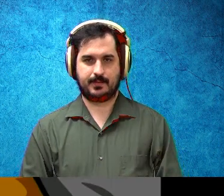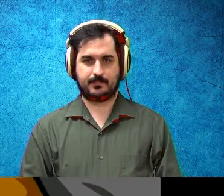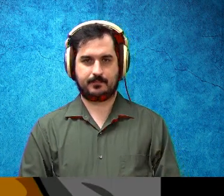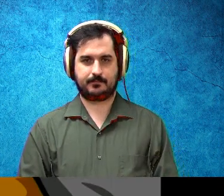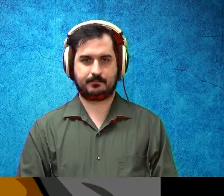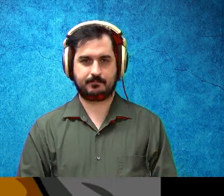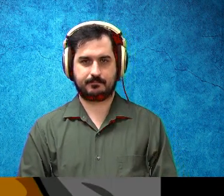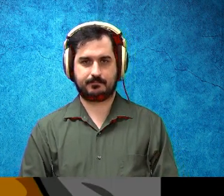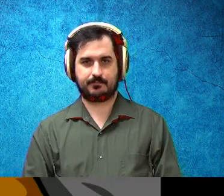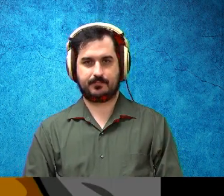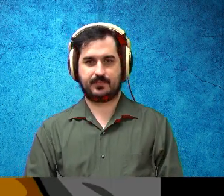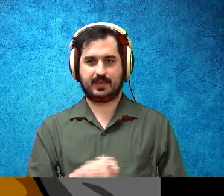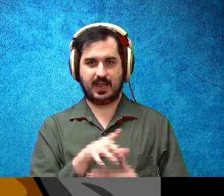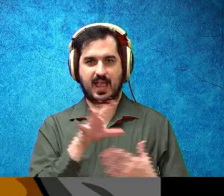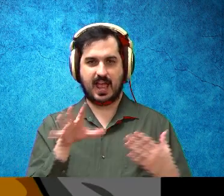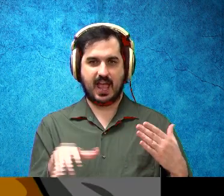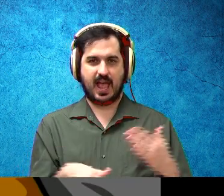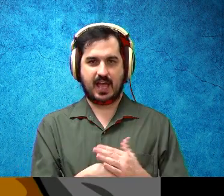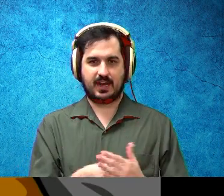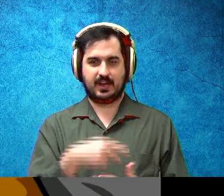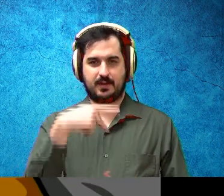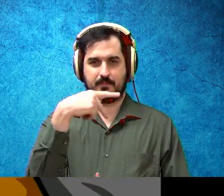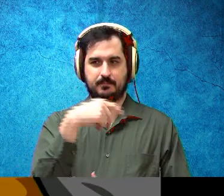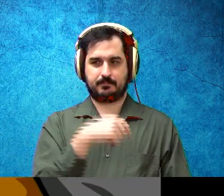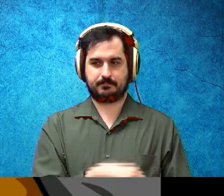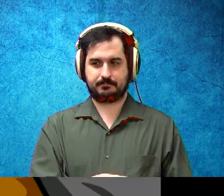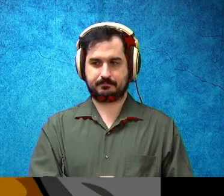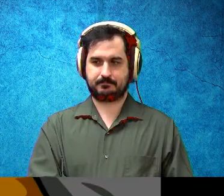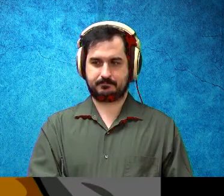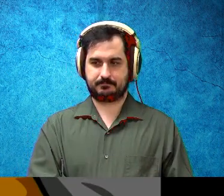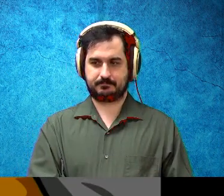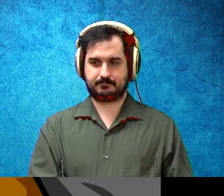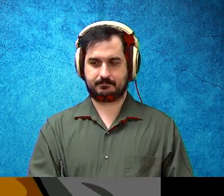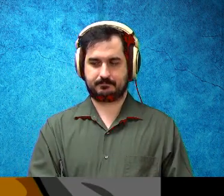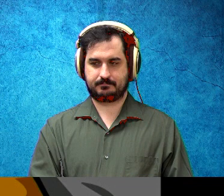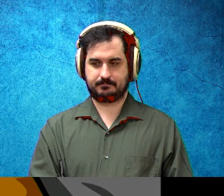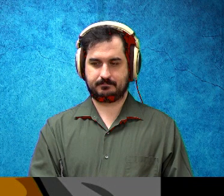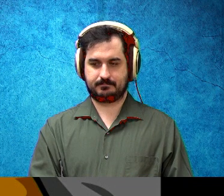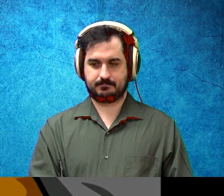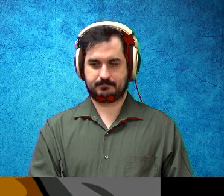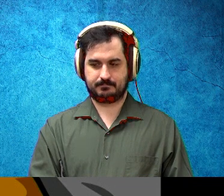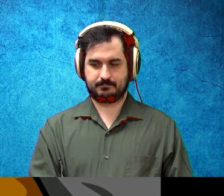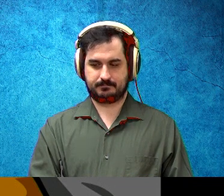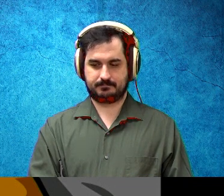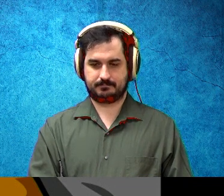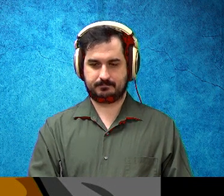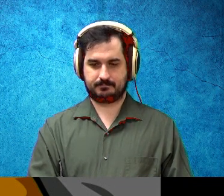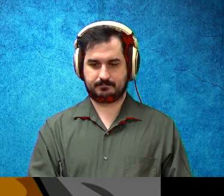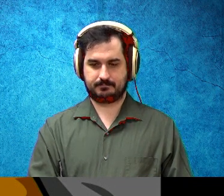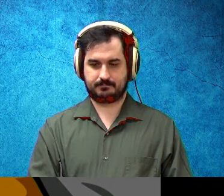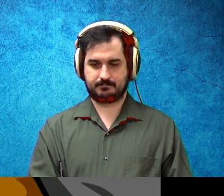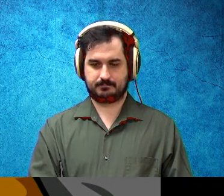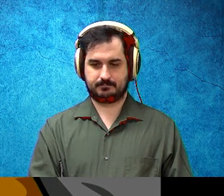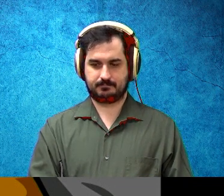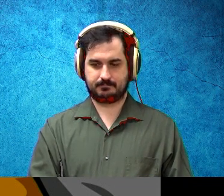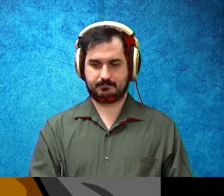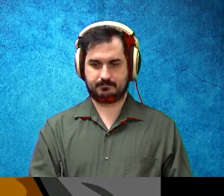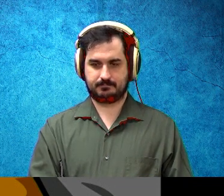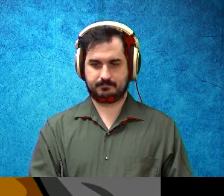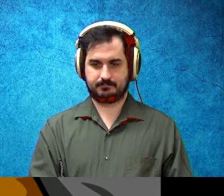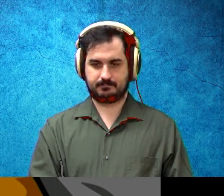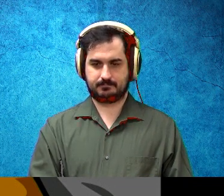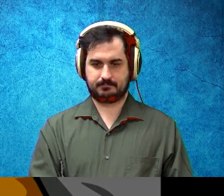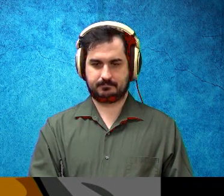Well, adding the prefix un changes the meaning of pleasant to mean its opposite. Adding the suffix ness changes the word pleasant from an